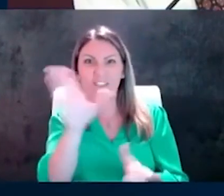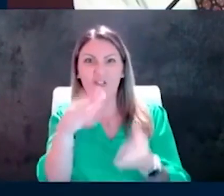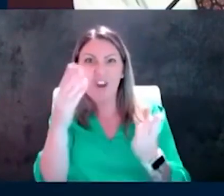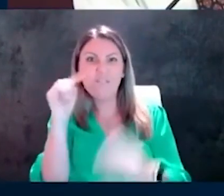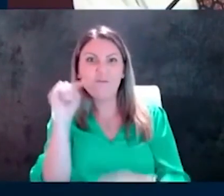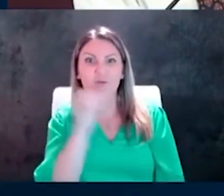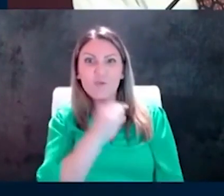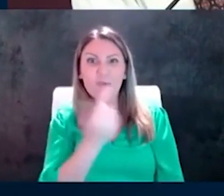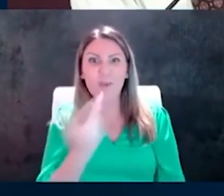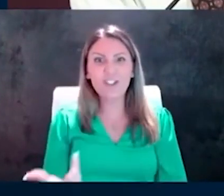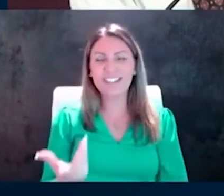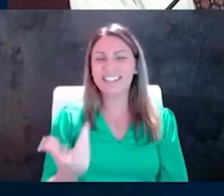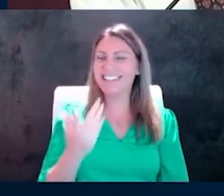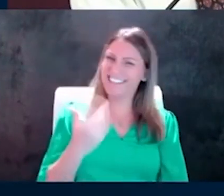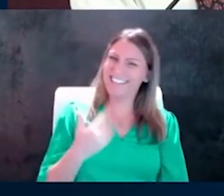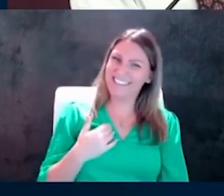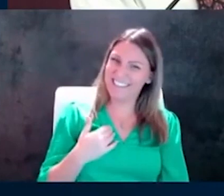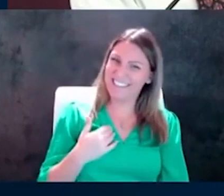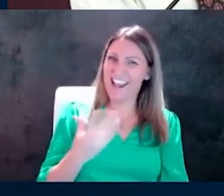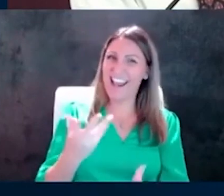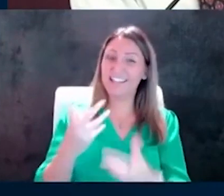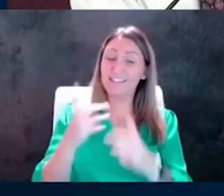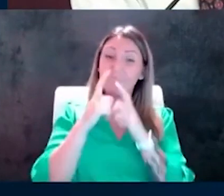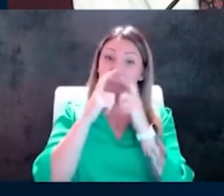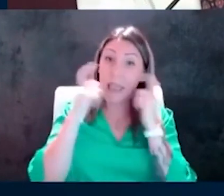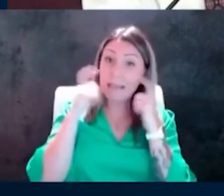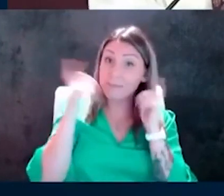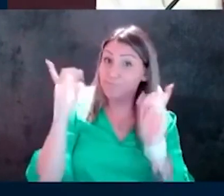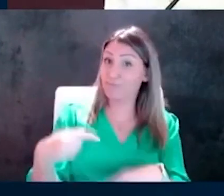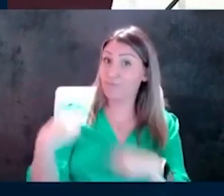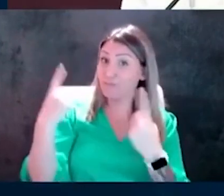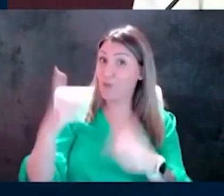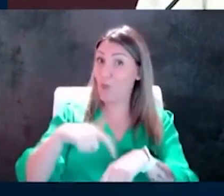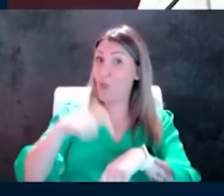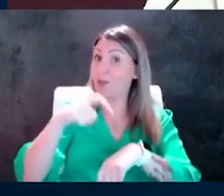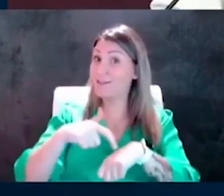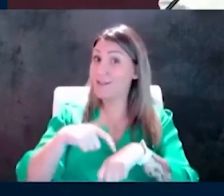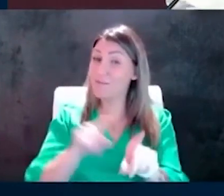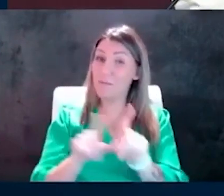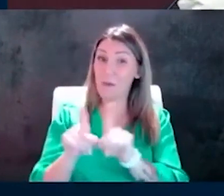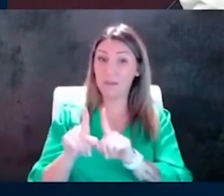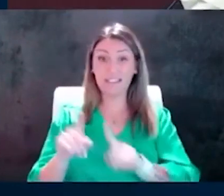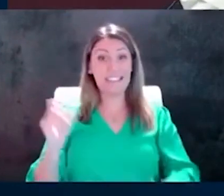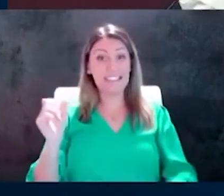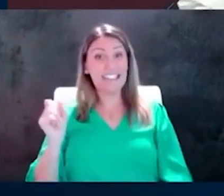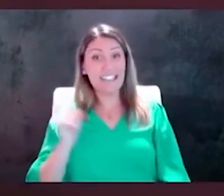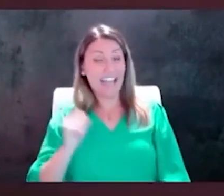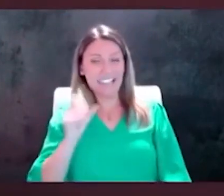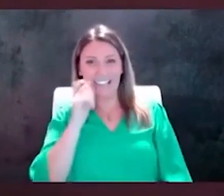just to say, masking's been around for a long time, It too. has. So it is not new.